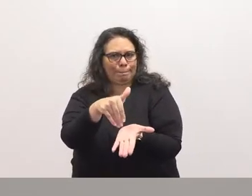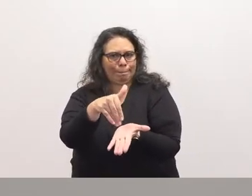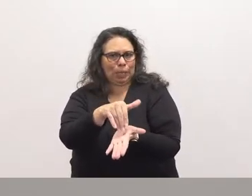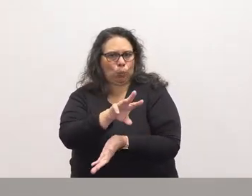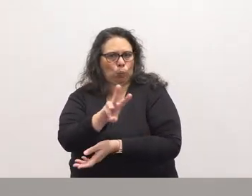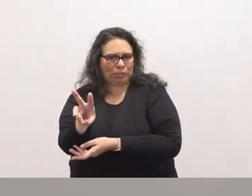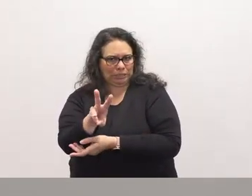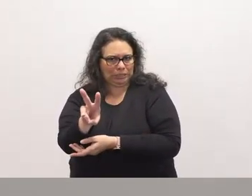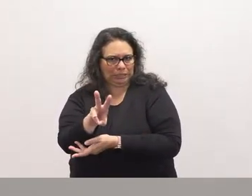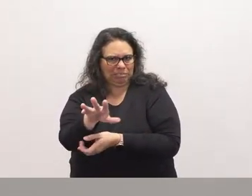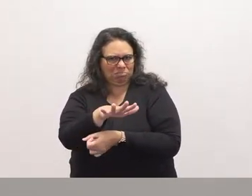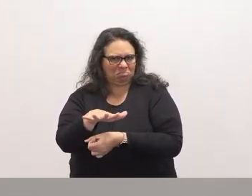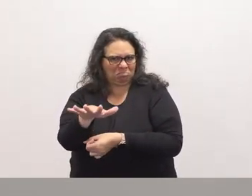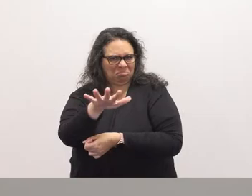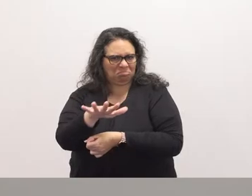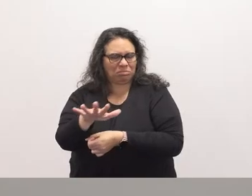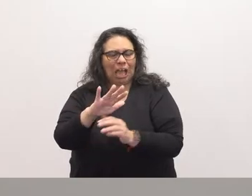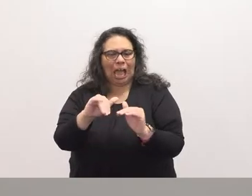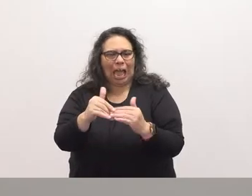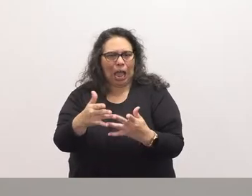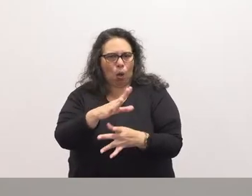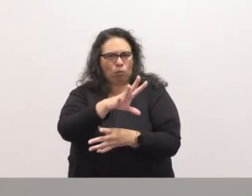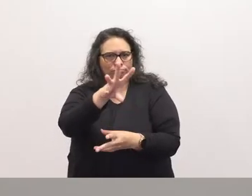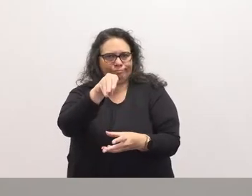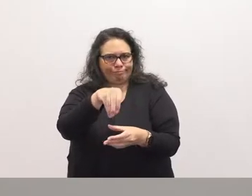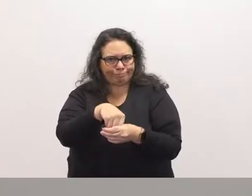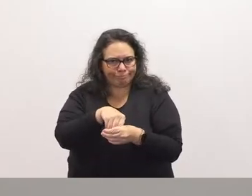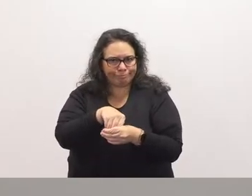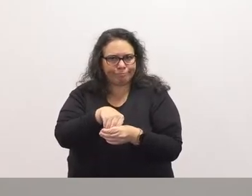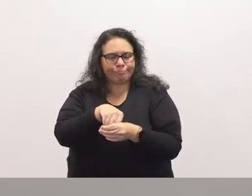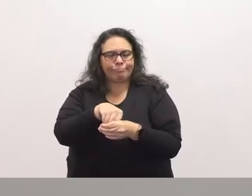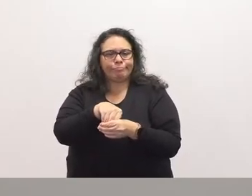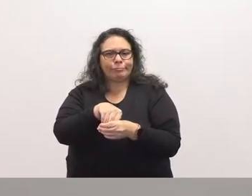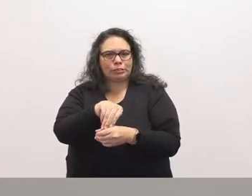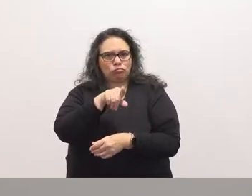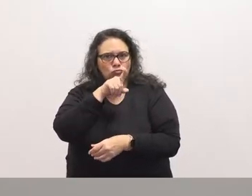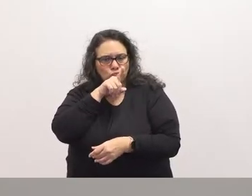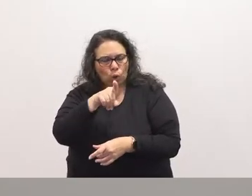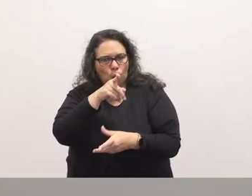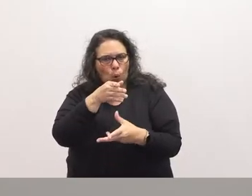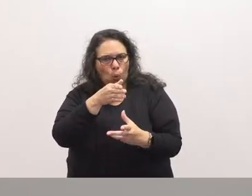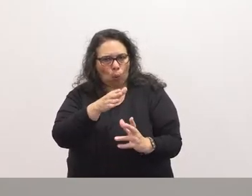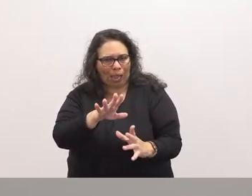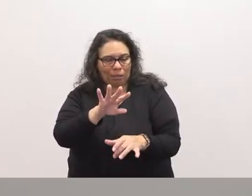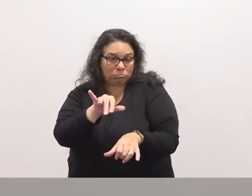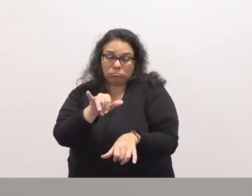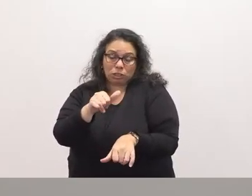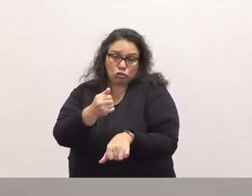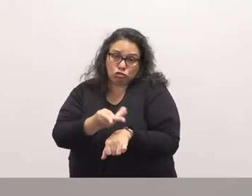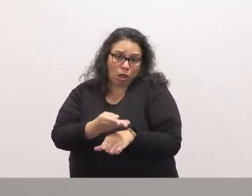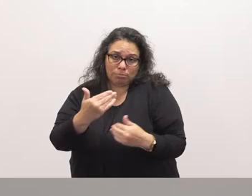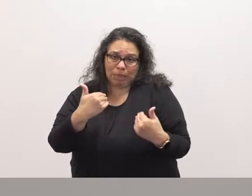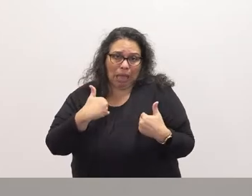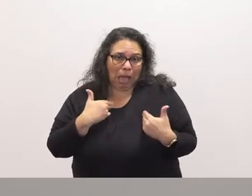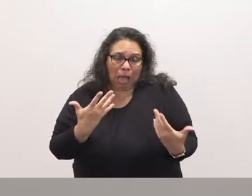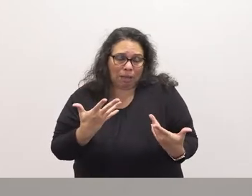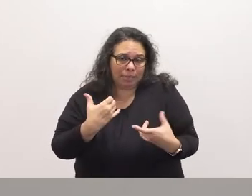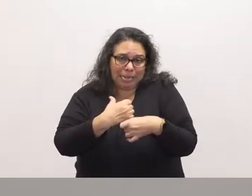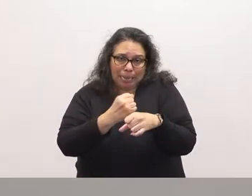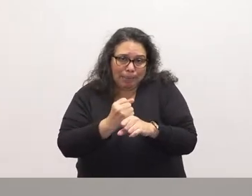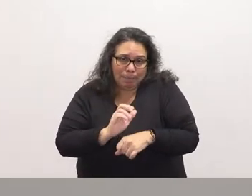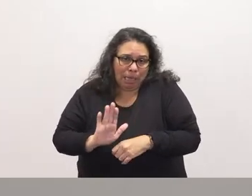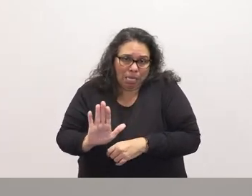and how they became involved in a meaningful way in the jobs that they had and made those